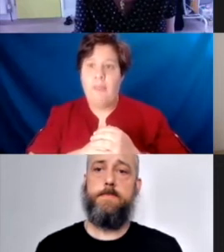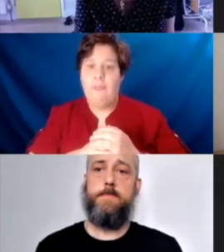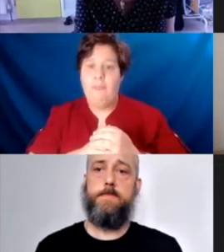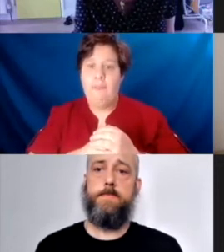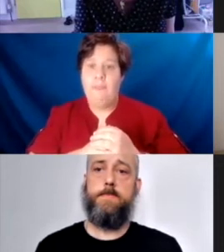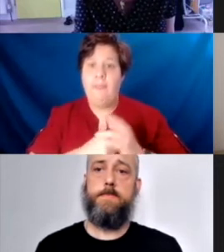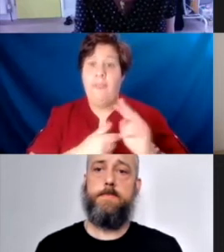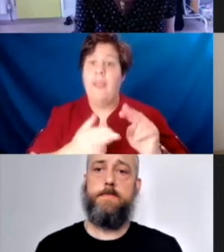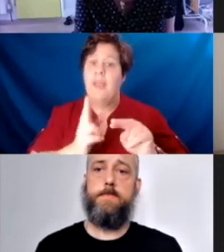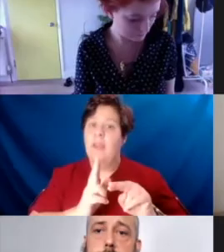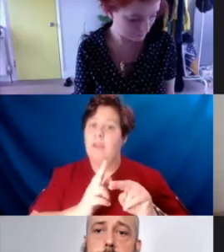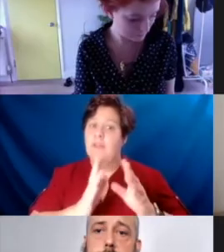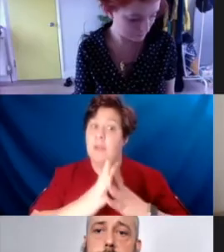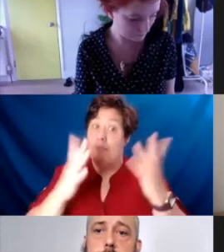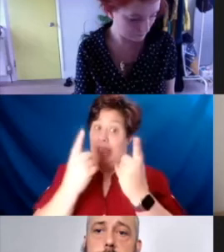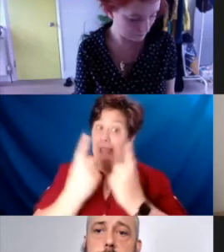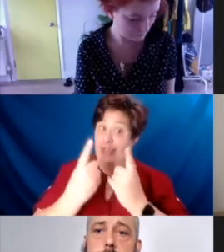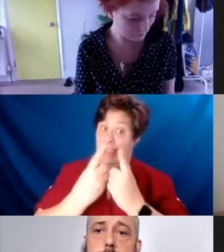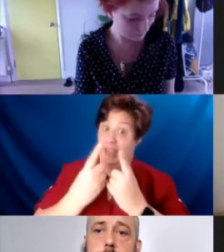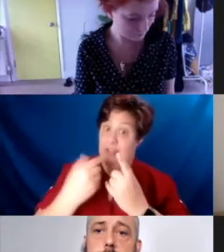if that's a very great part of what you're